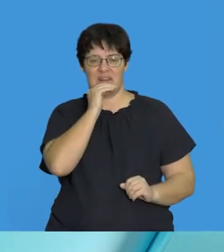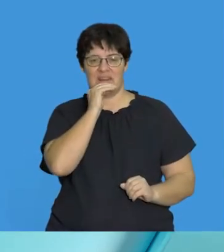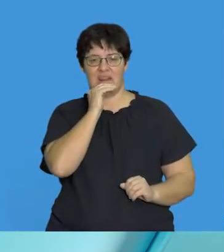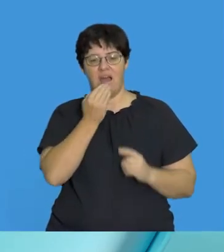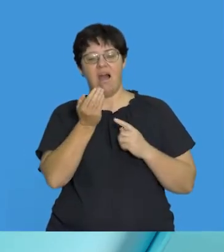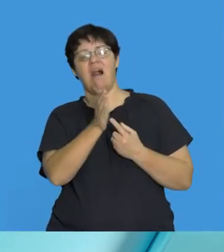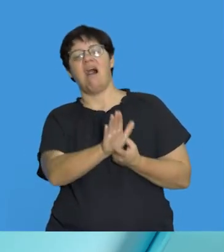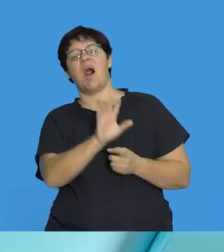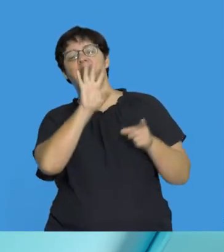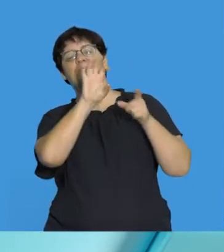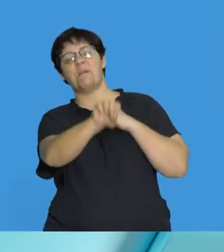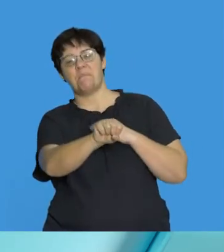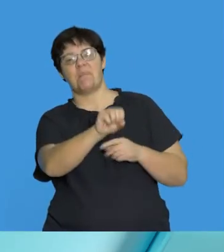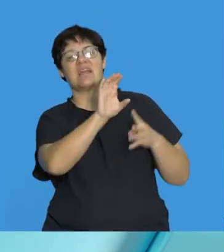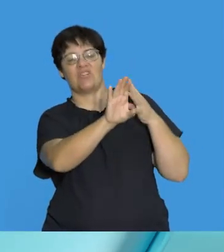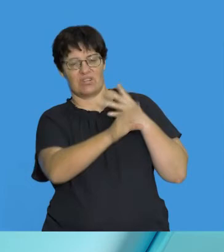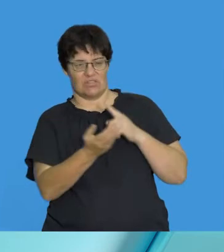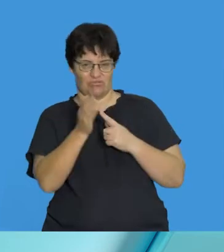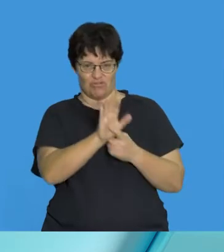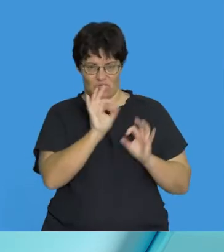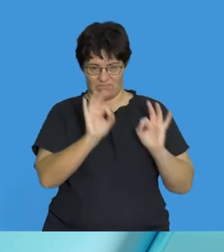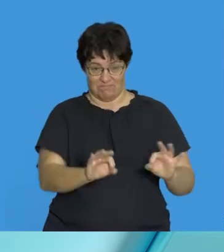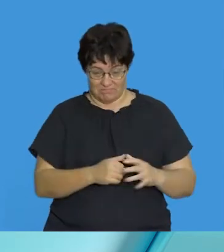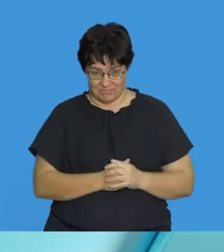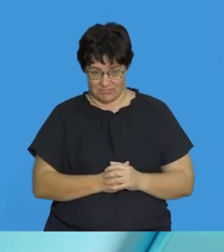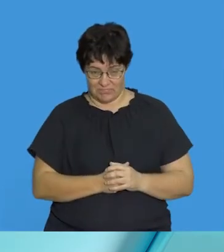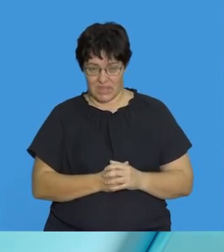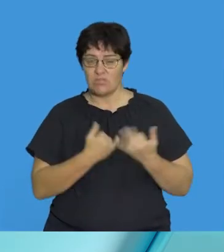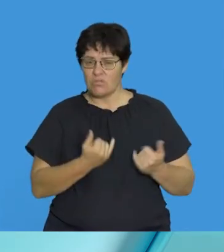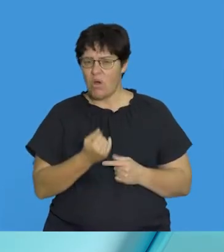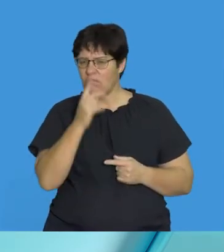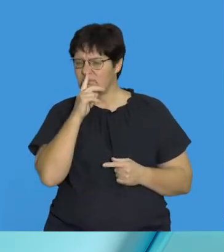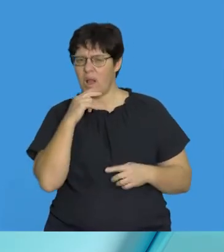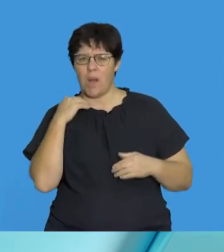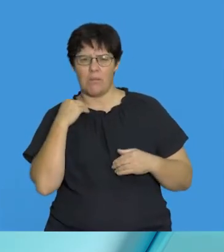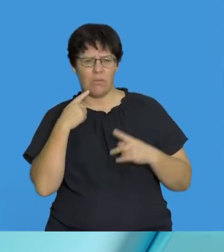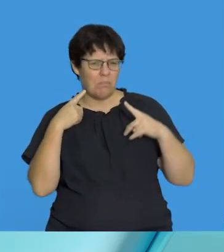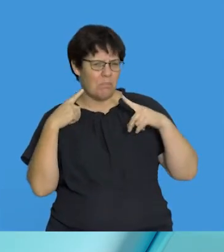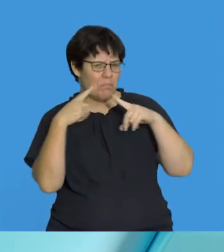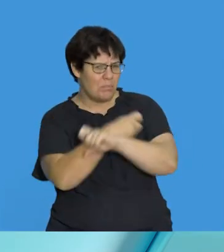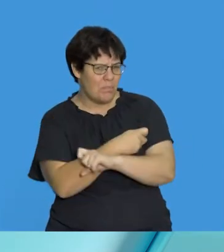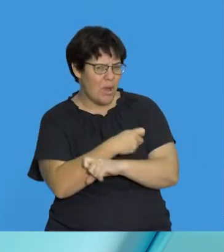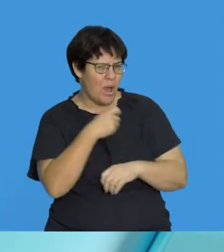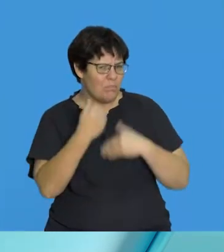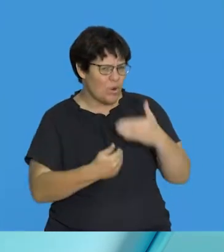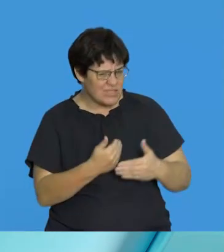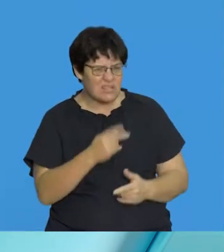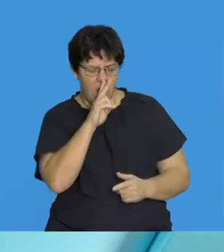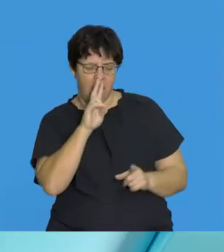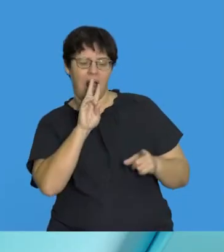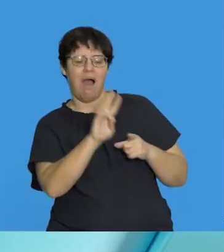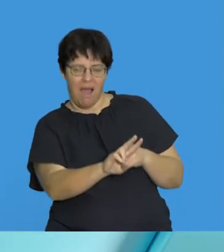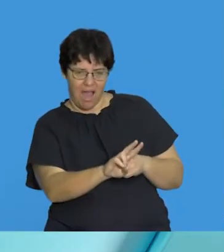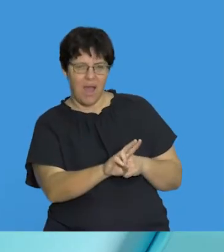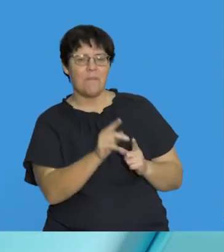physical appearance of that characteristic. So let's try and understand this complex process by looking at it and unpacking